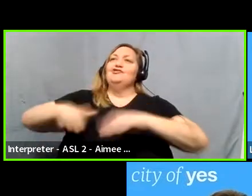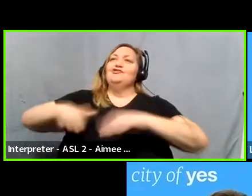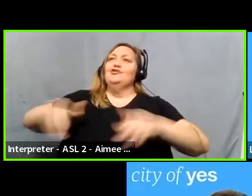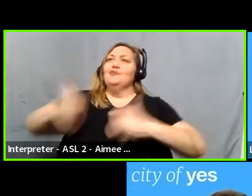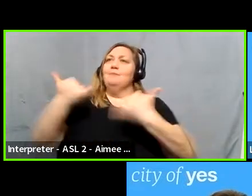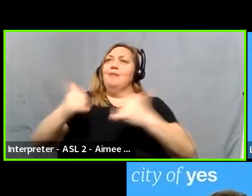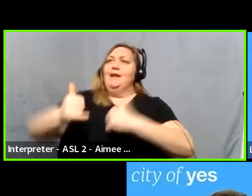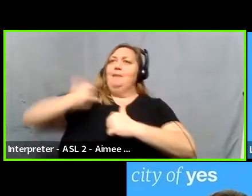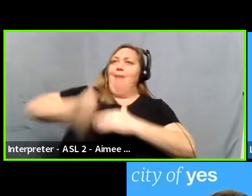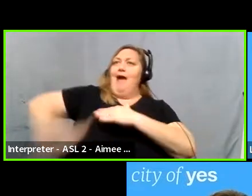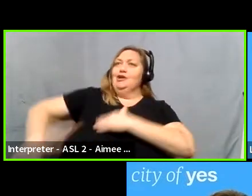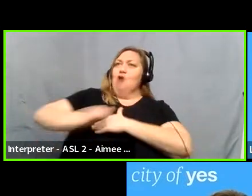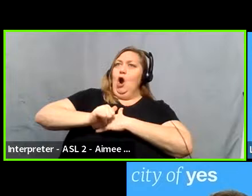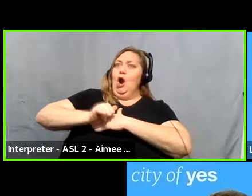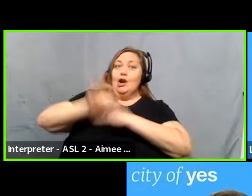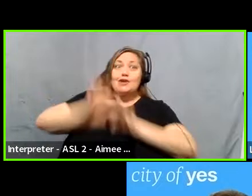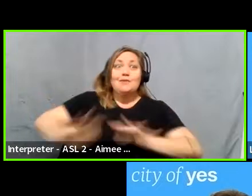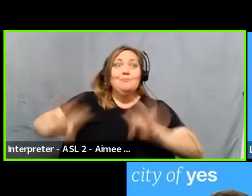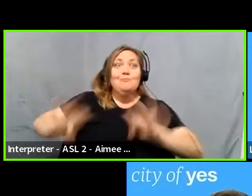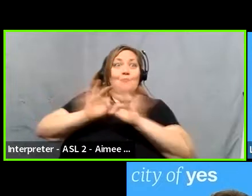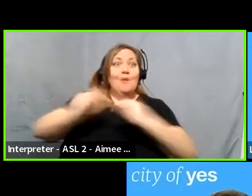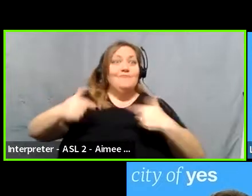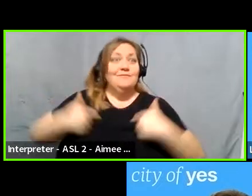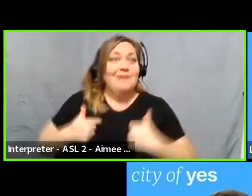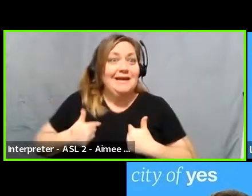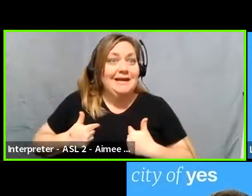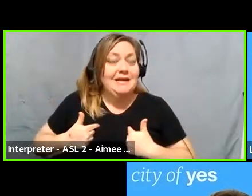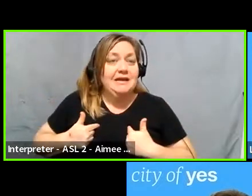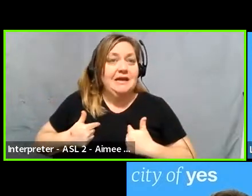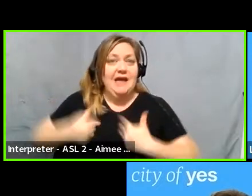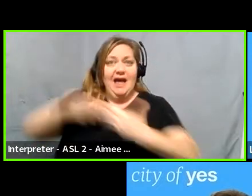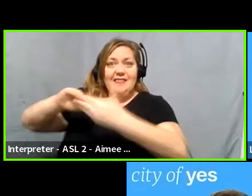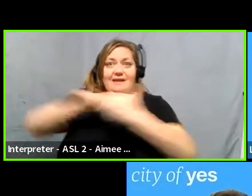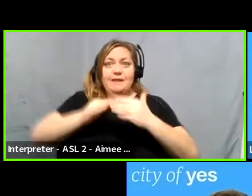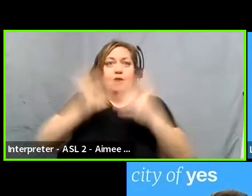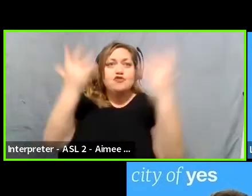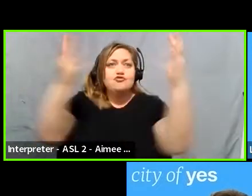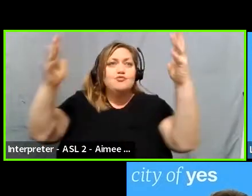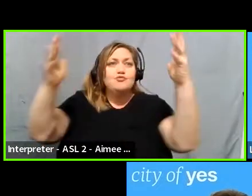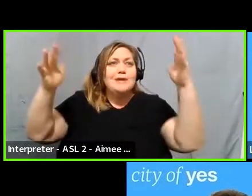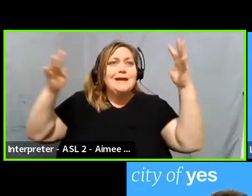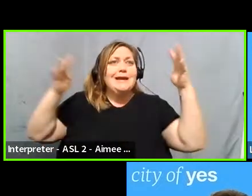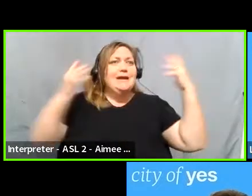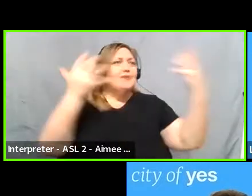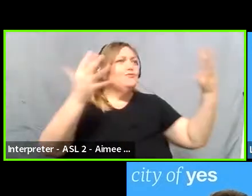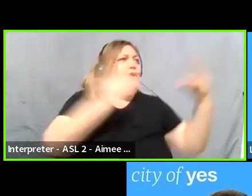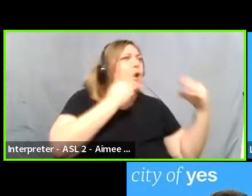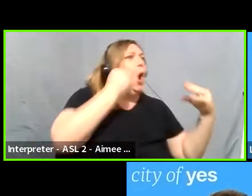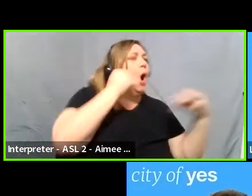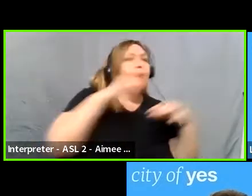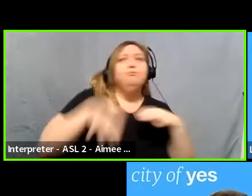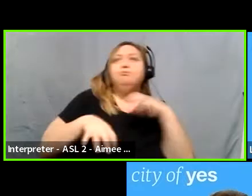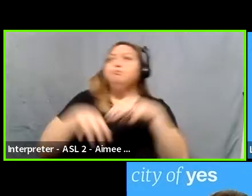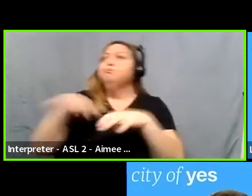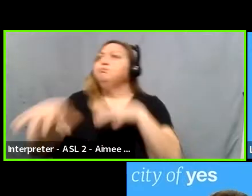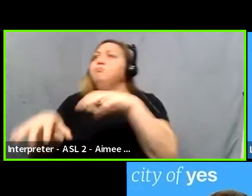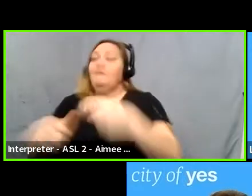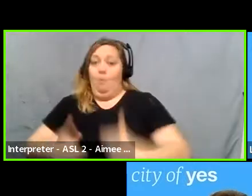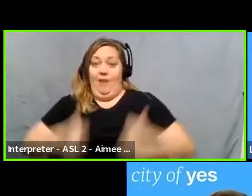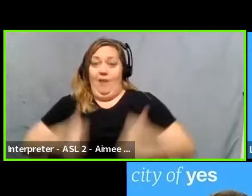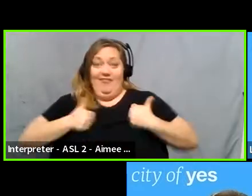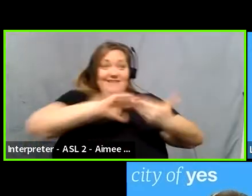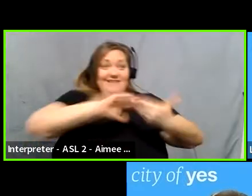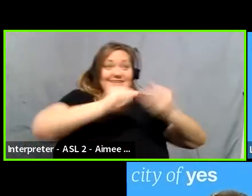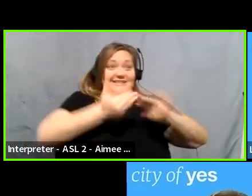backyard. That's important to me. And in a neighborhood that's tree lined with other homes. If I wanted to live in the city,